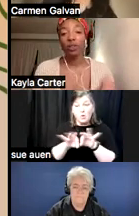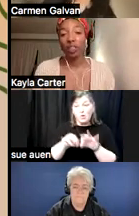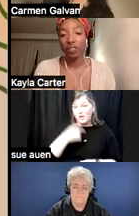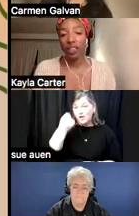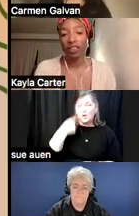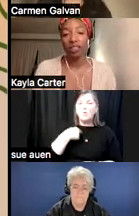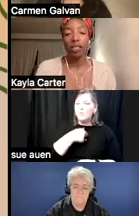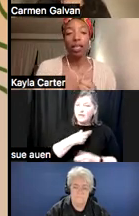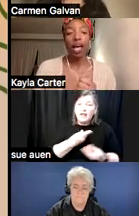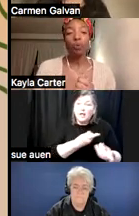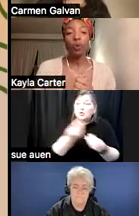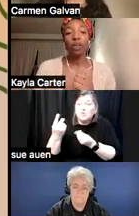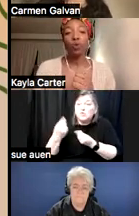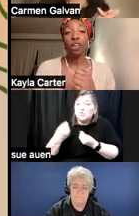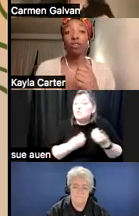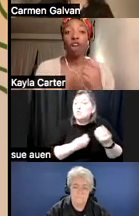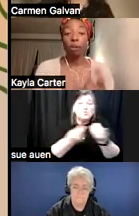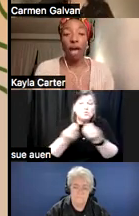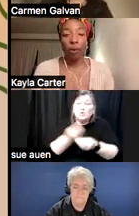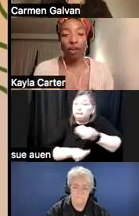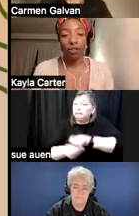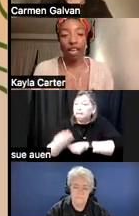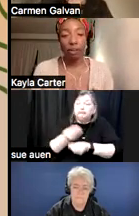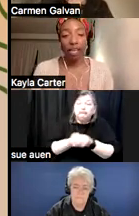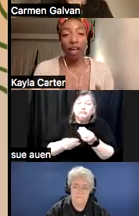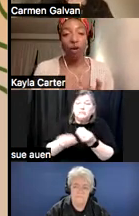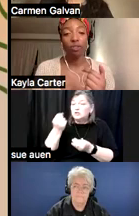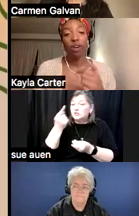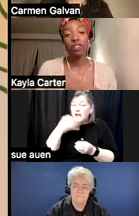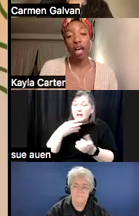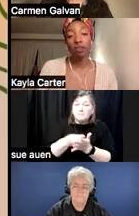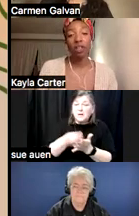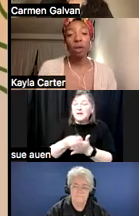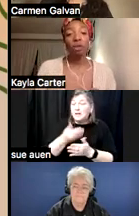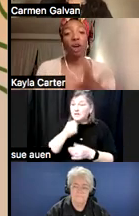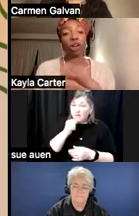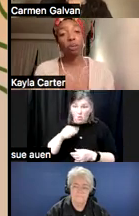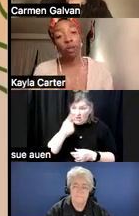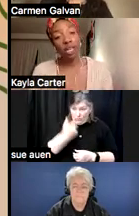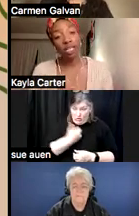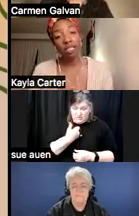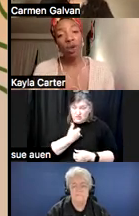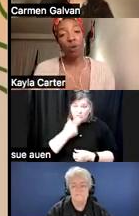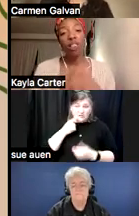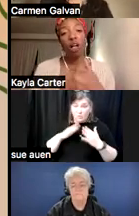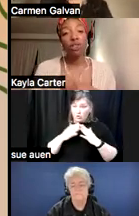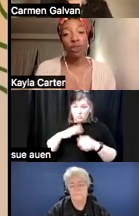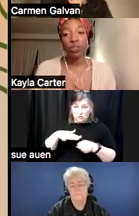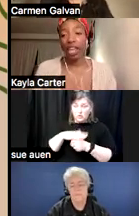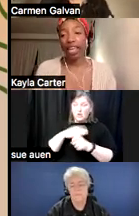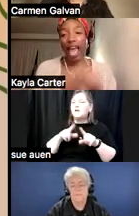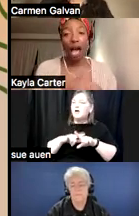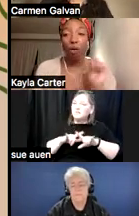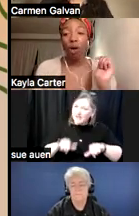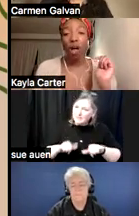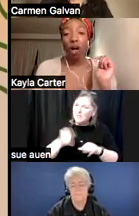can do these things, and we can reframe how we understand money, not only for ourselves, but for our communities, while also